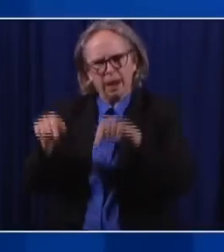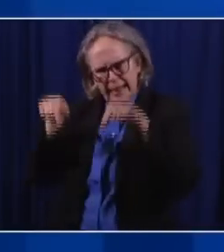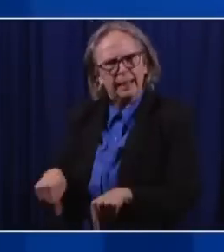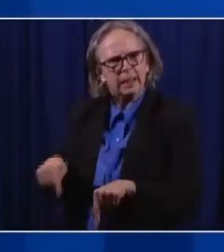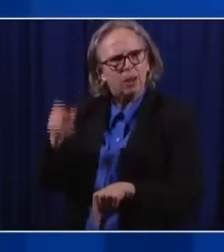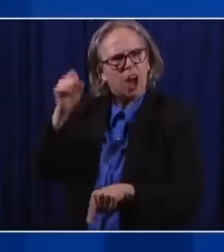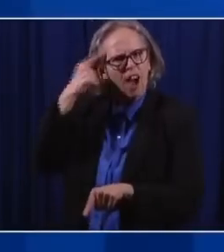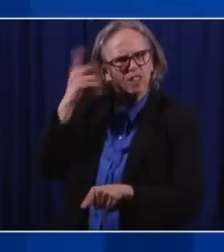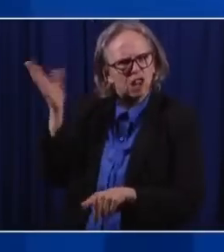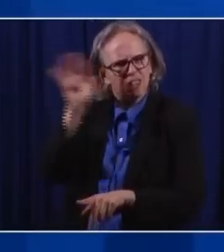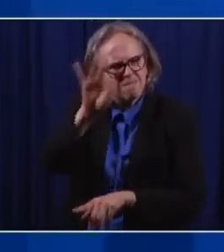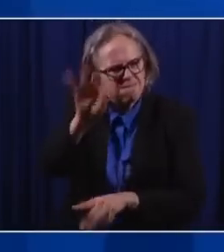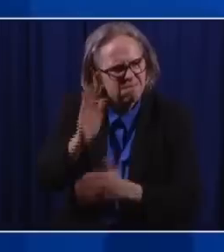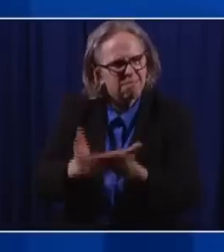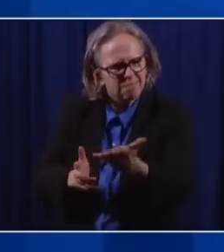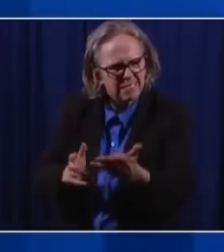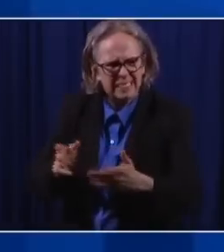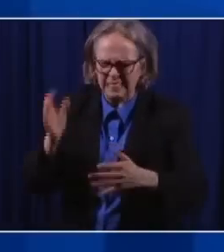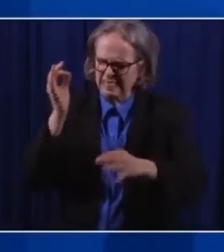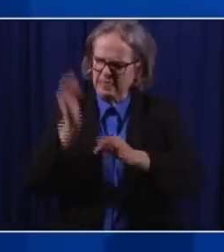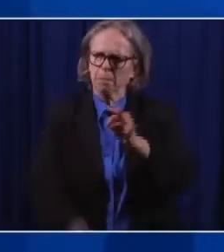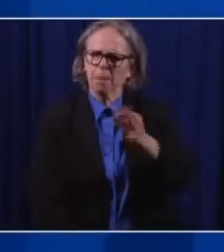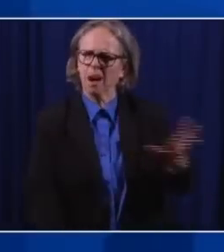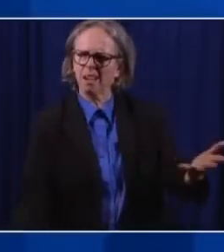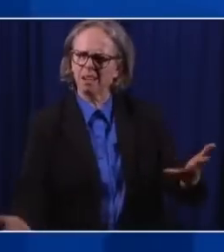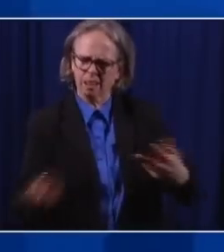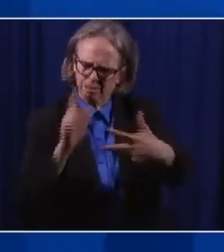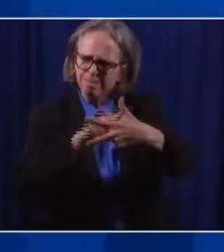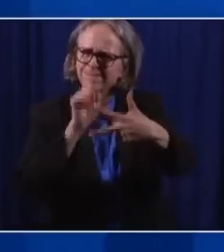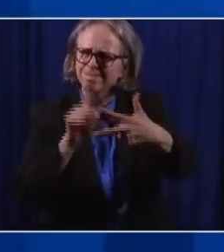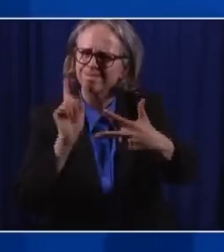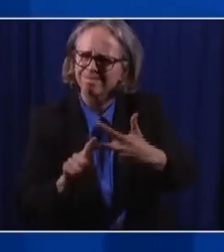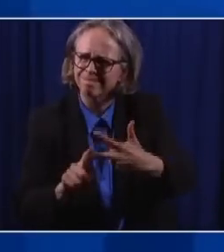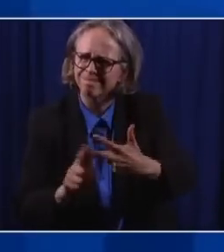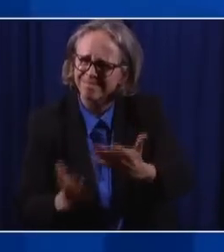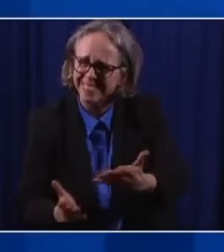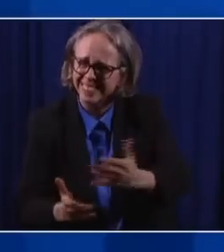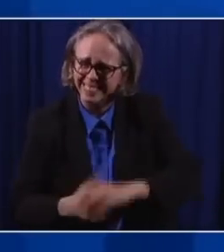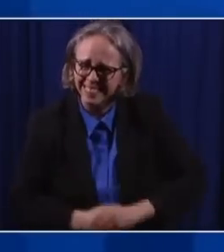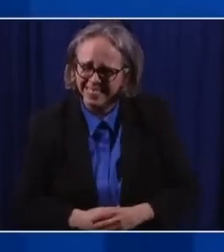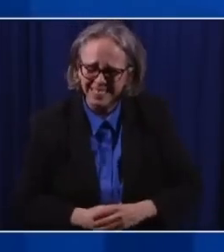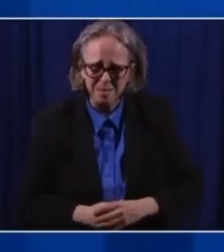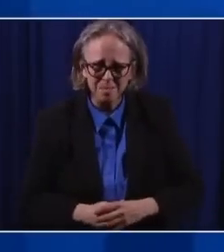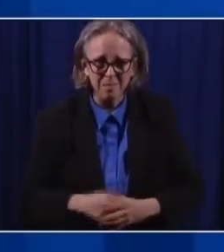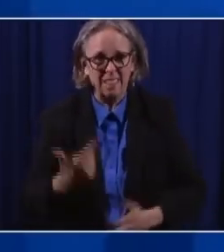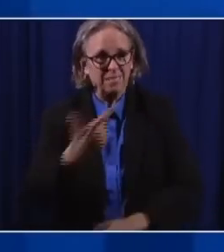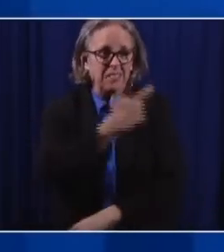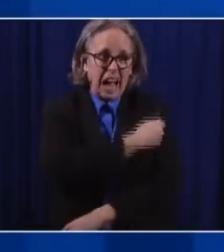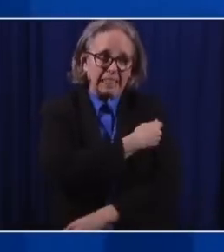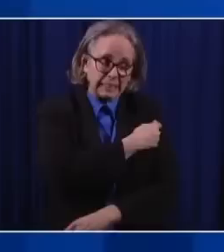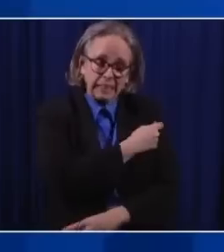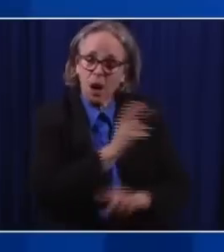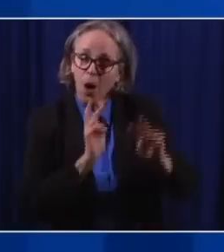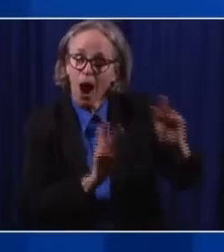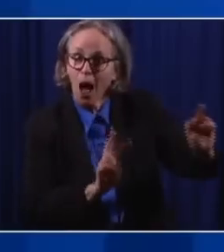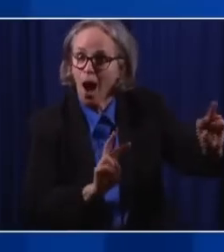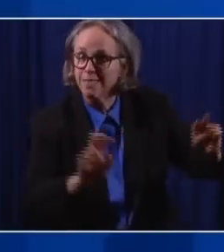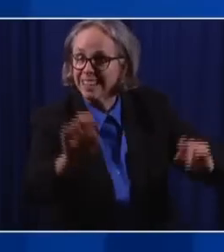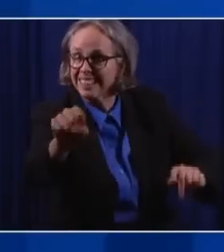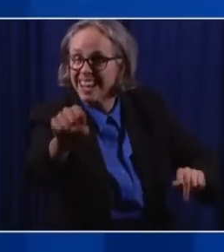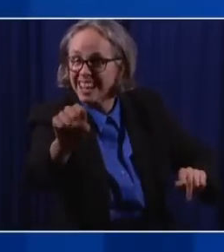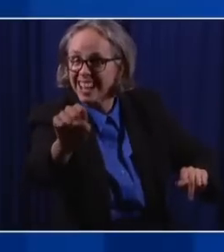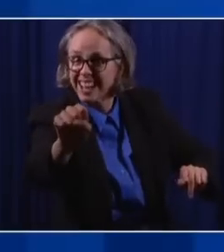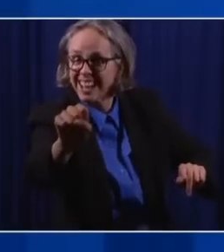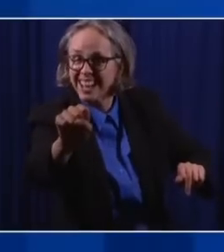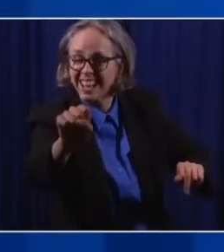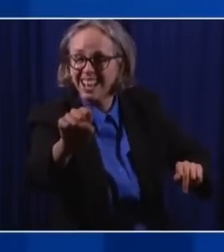safe vaccines and making those available to those who choose it in our state. And finally, I'd point